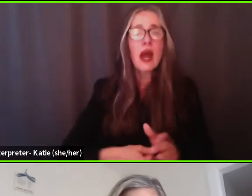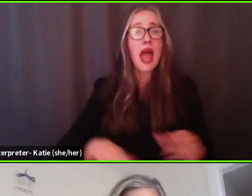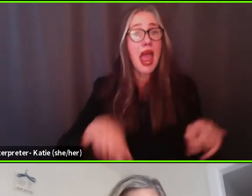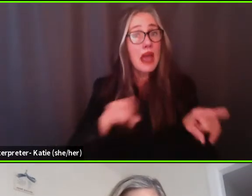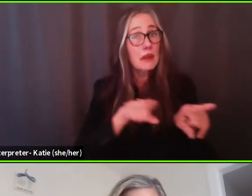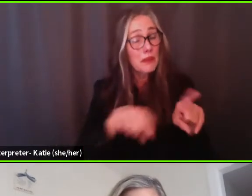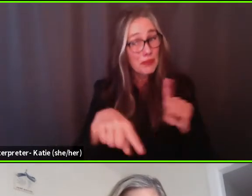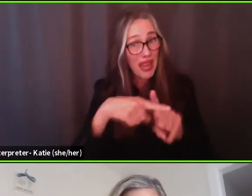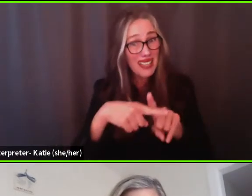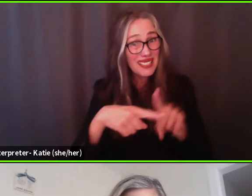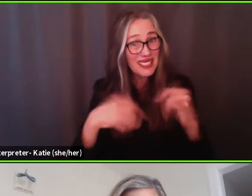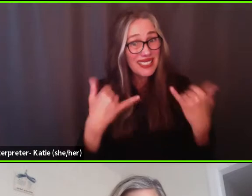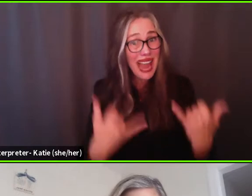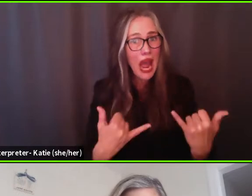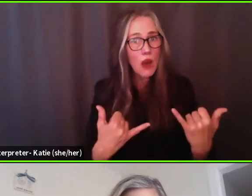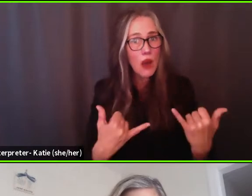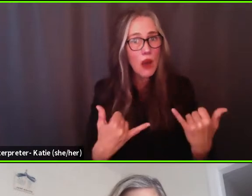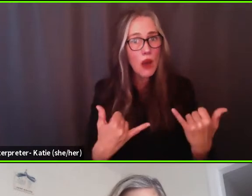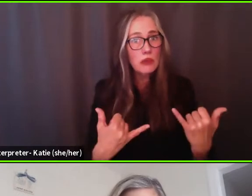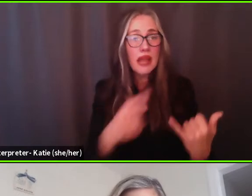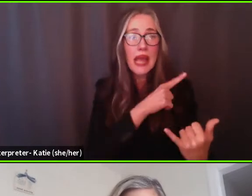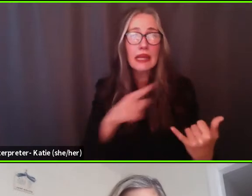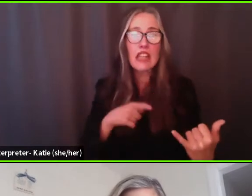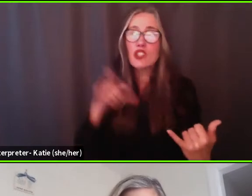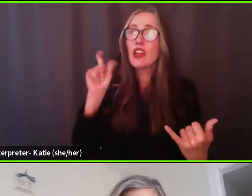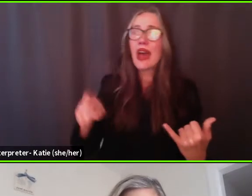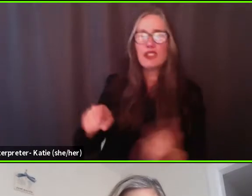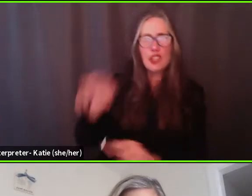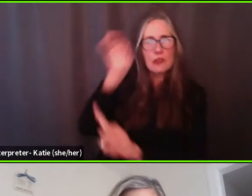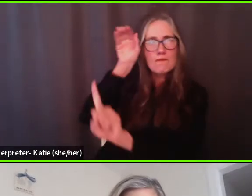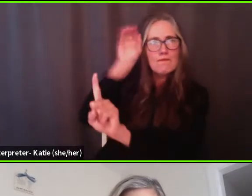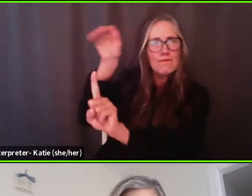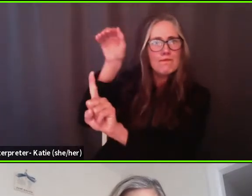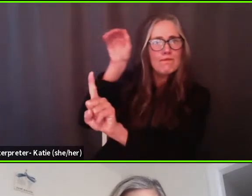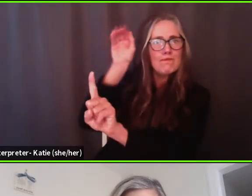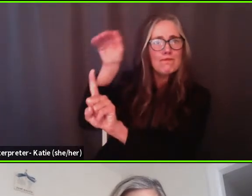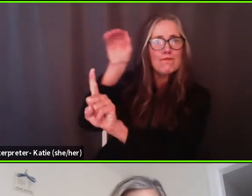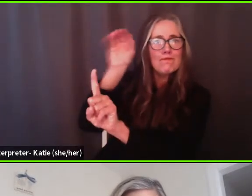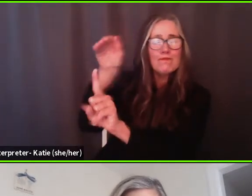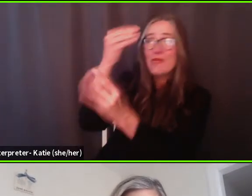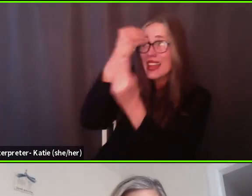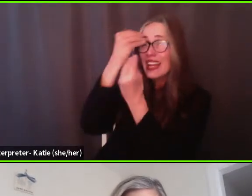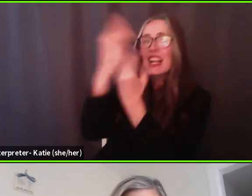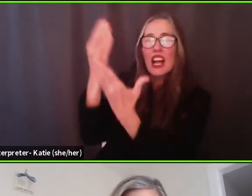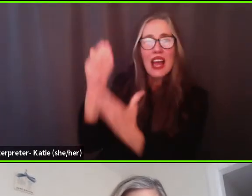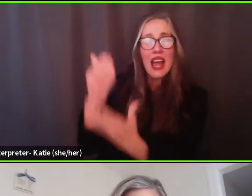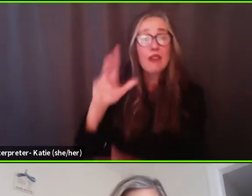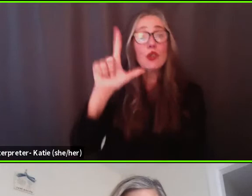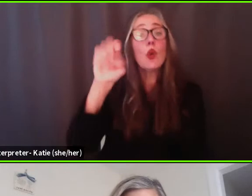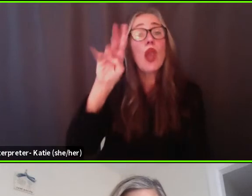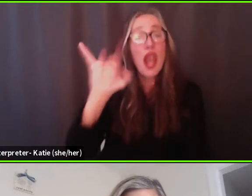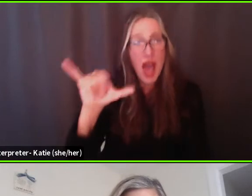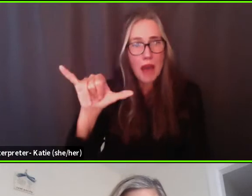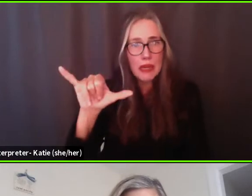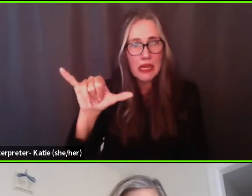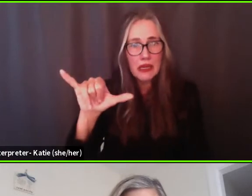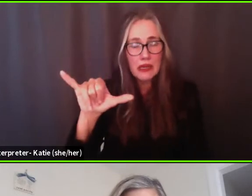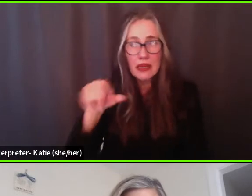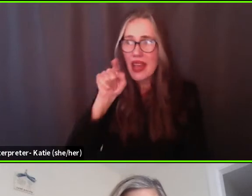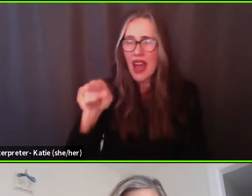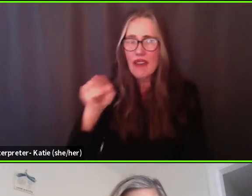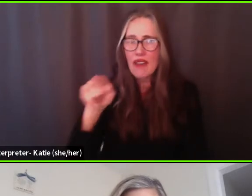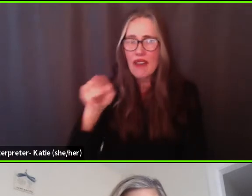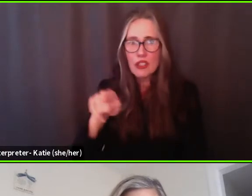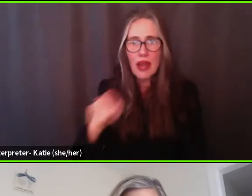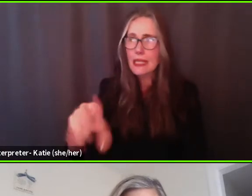legislators that's how we've gotten a lot of movement at the state level we've gotten multiple states to change their their laws is that you you have to lobby